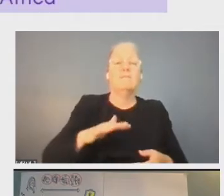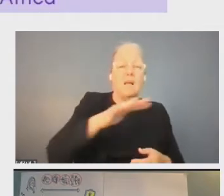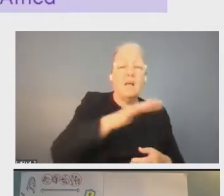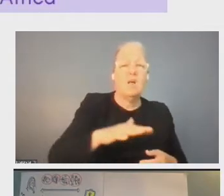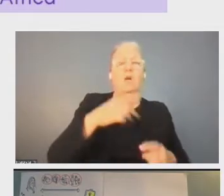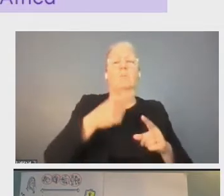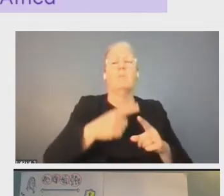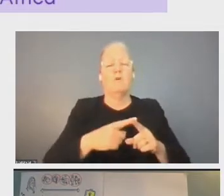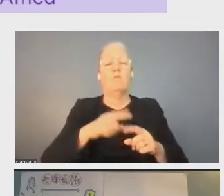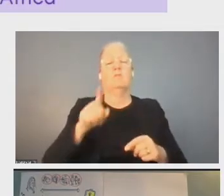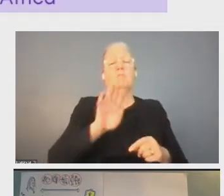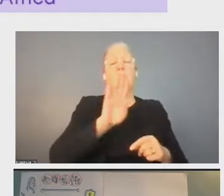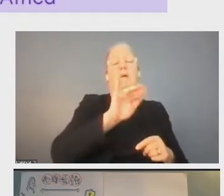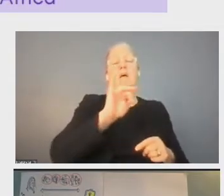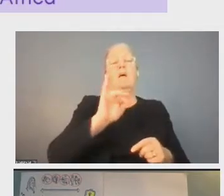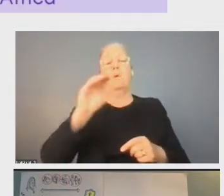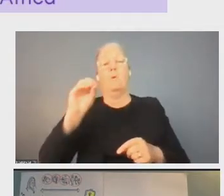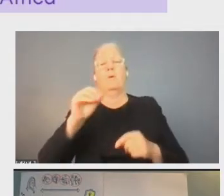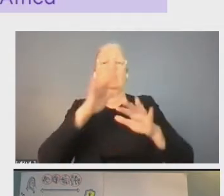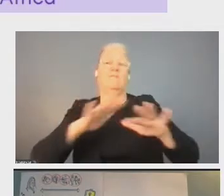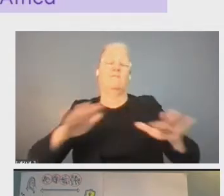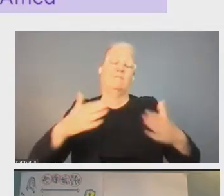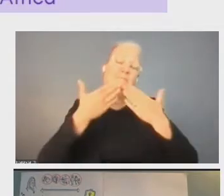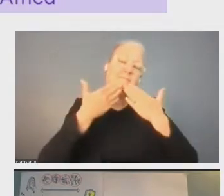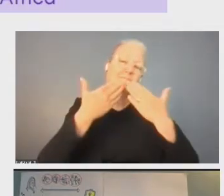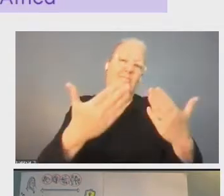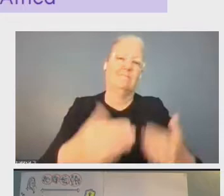biodiversity. Thank you very much.